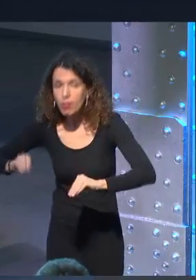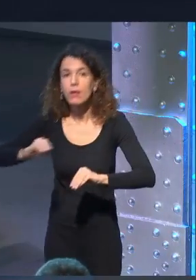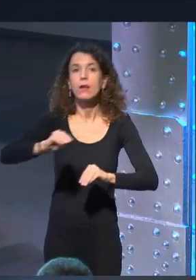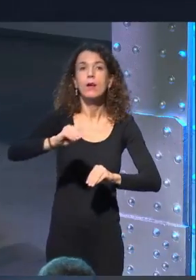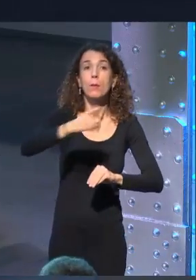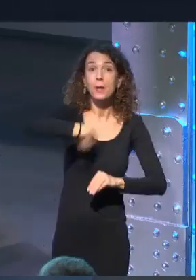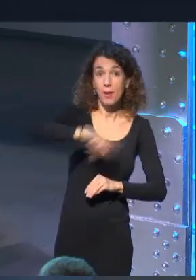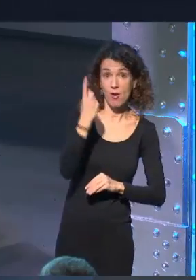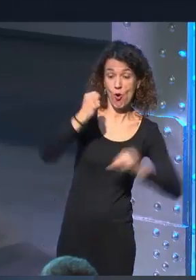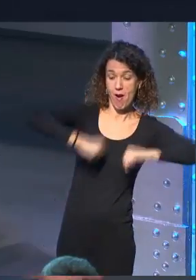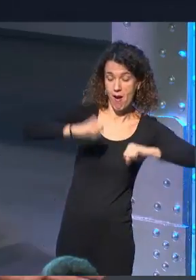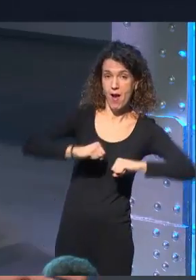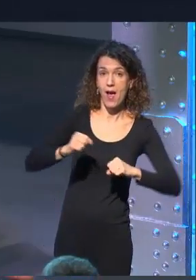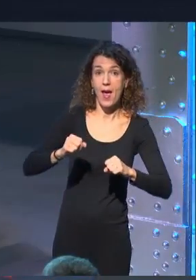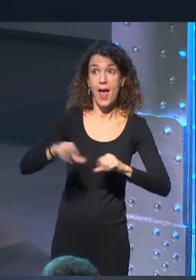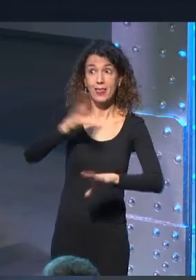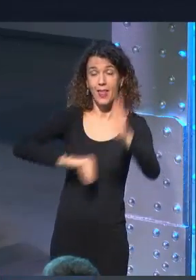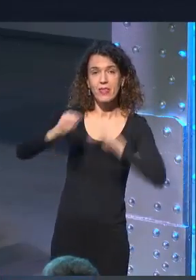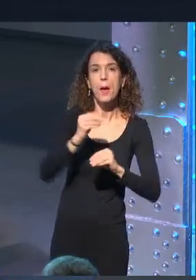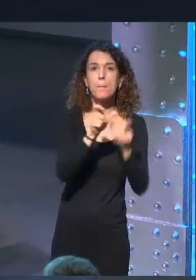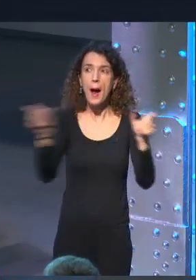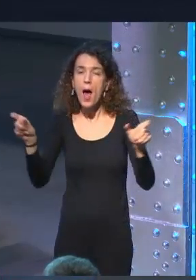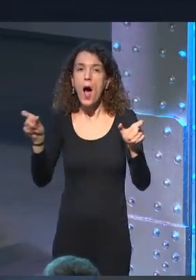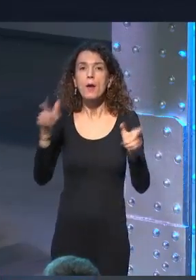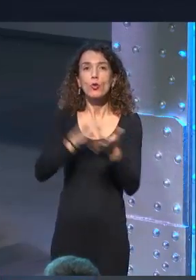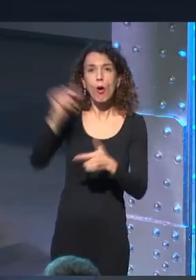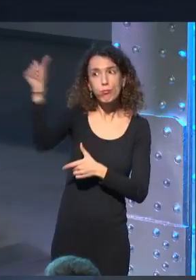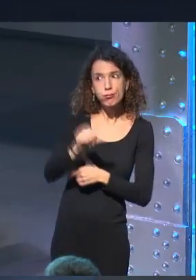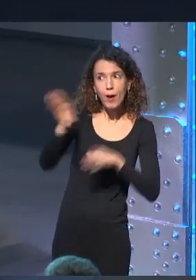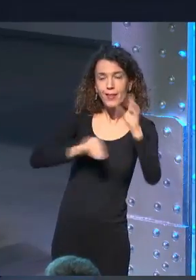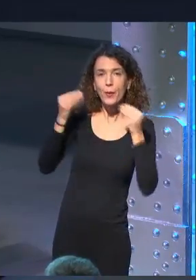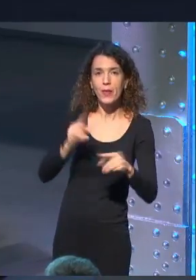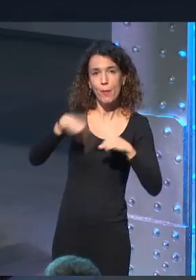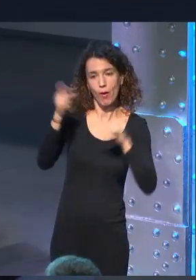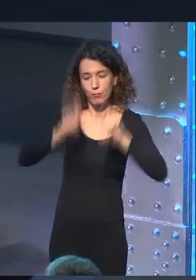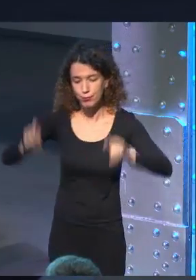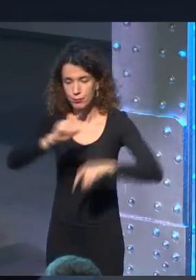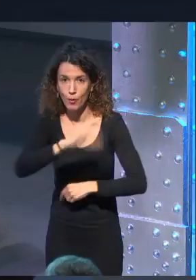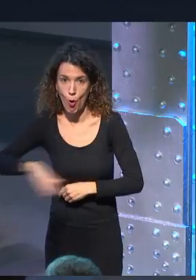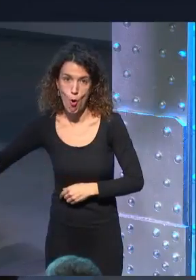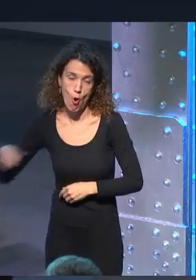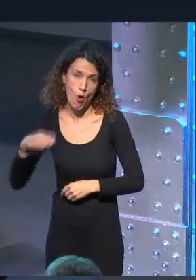help them understand how technology works. And for that, we should understand many of the paradoxes that have been